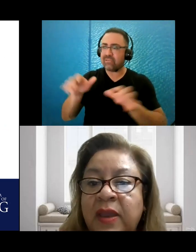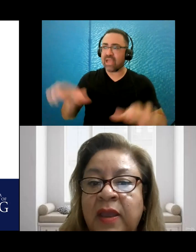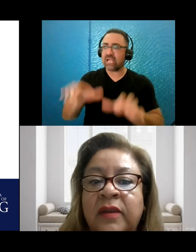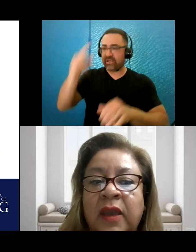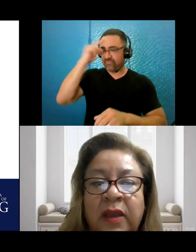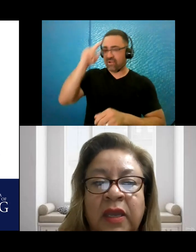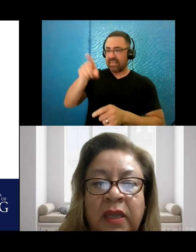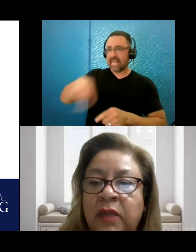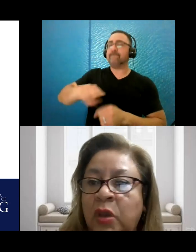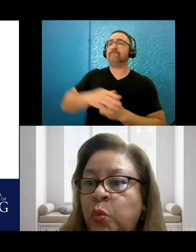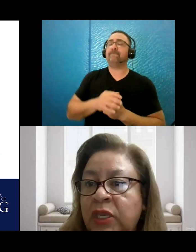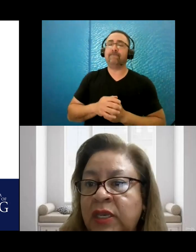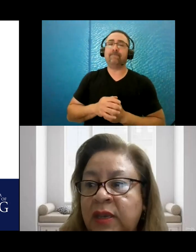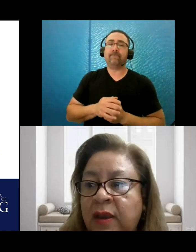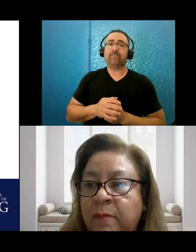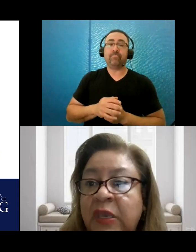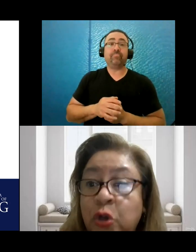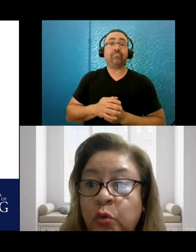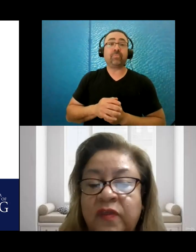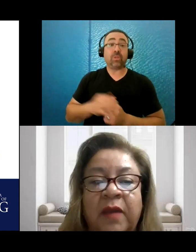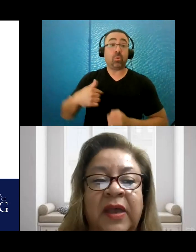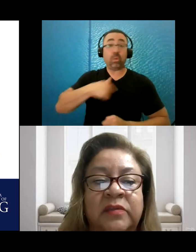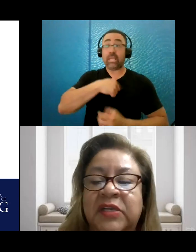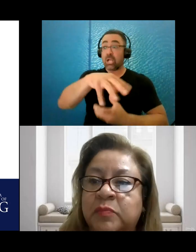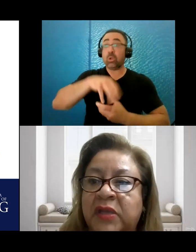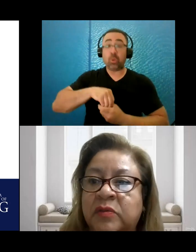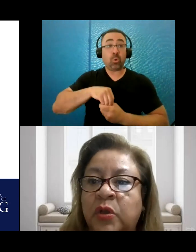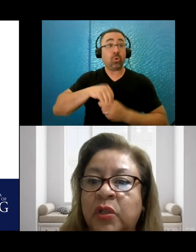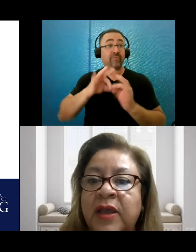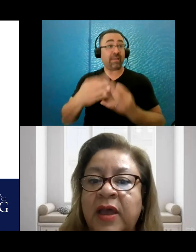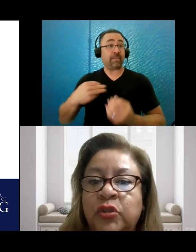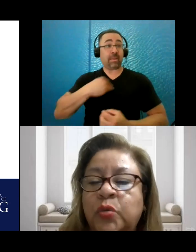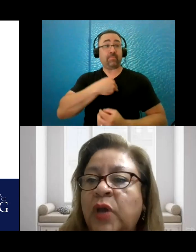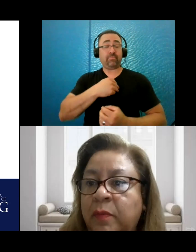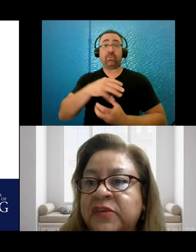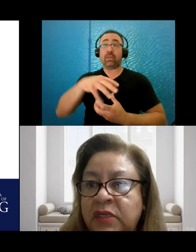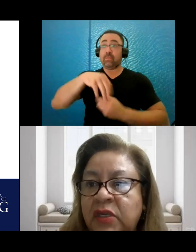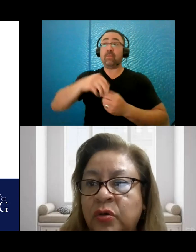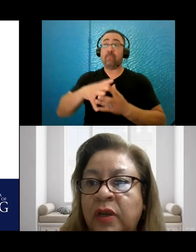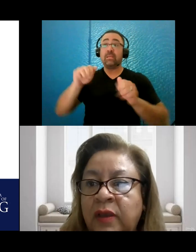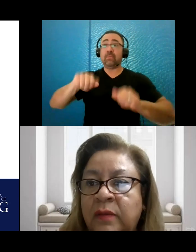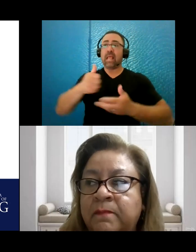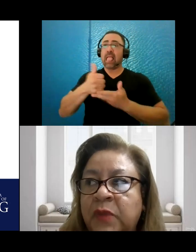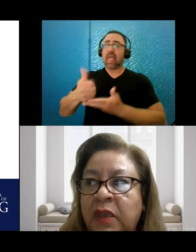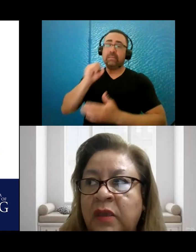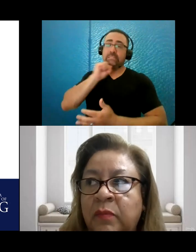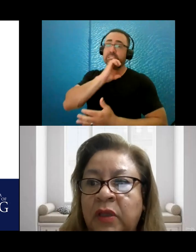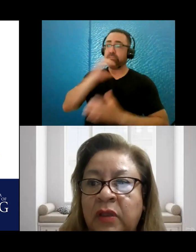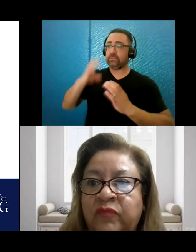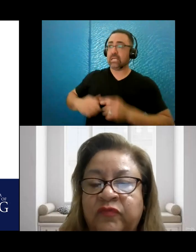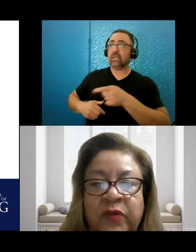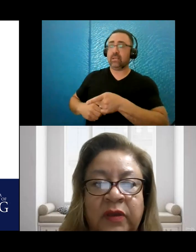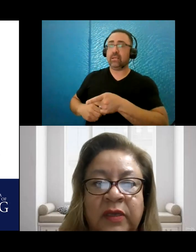them, and we include them as much as possible to help the senior and